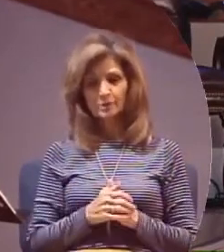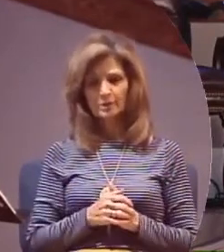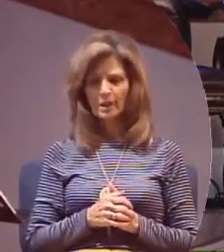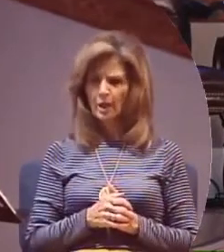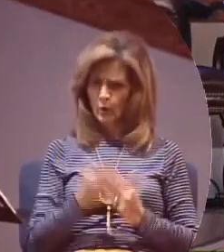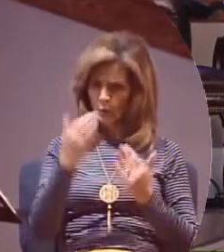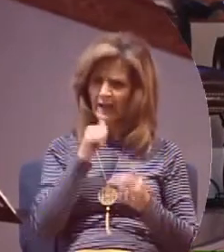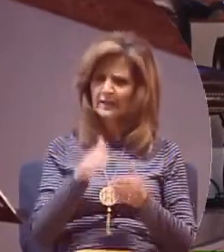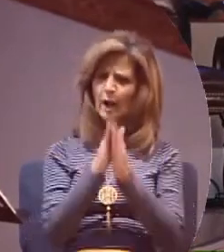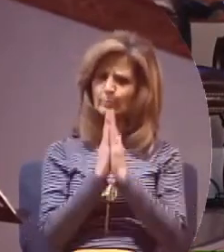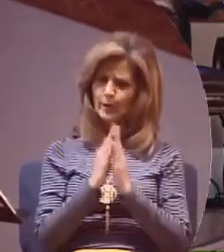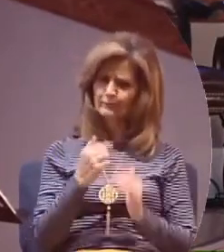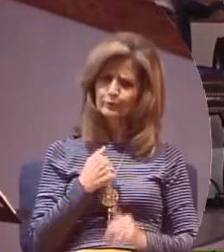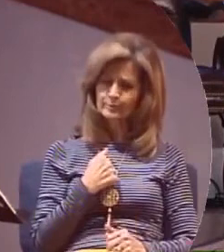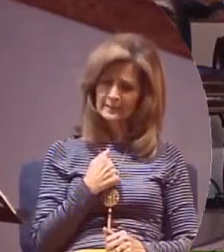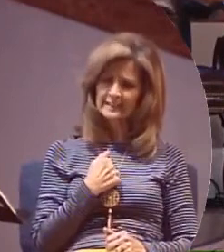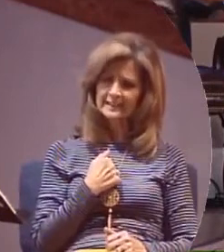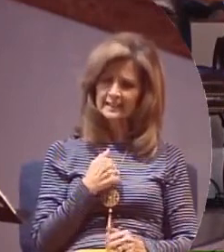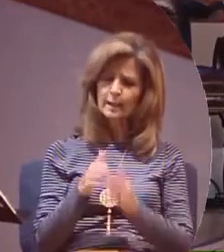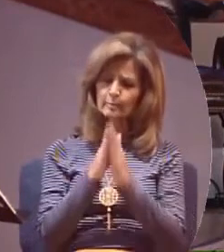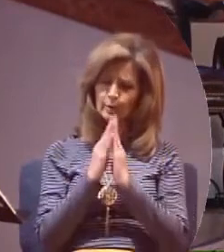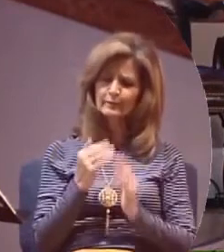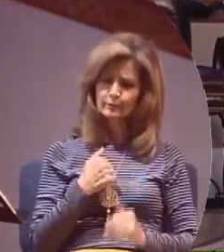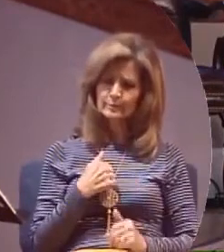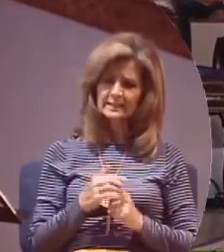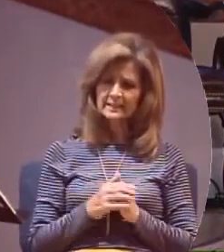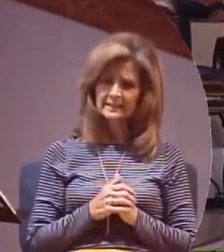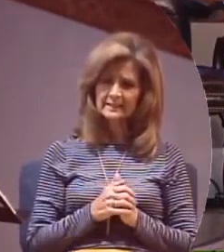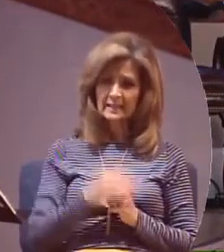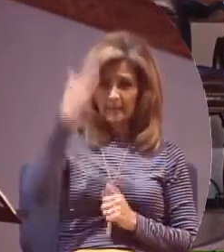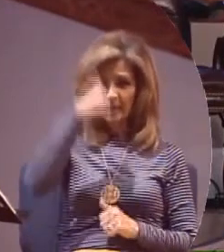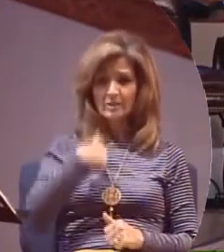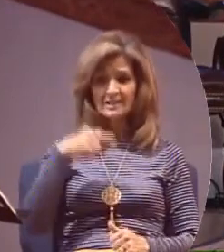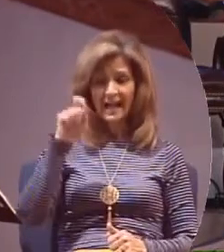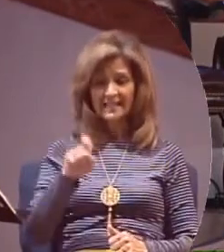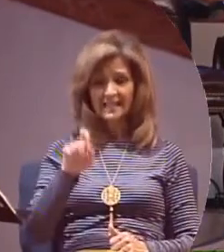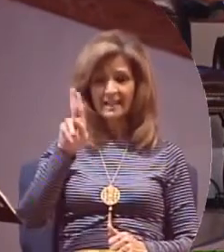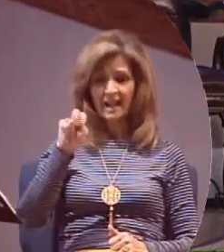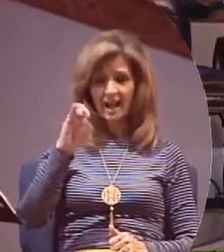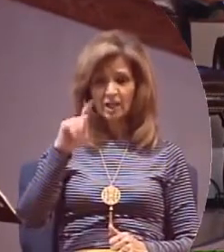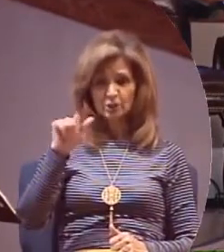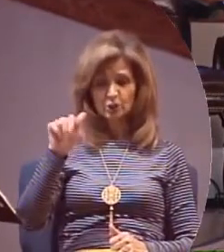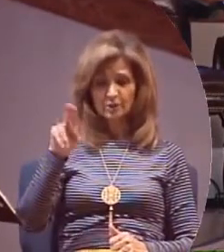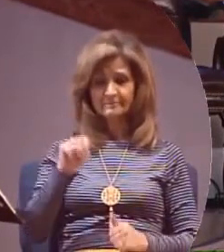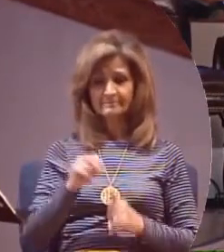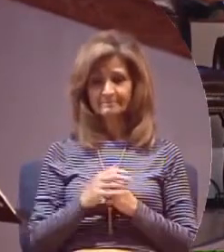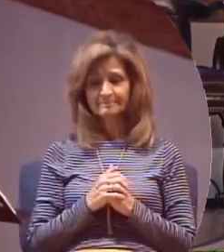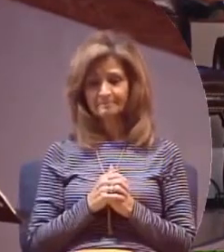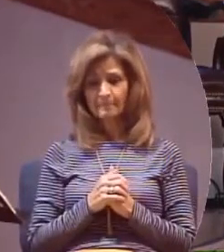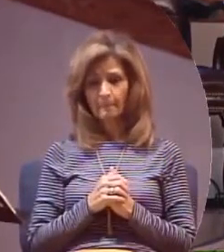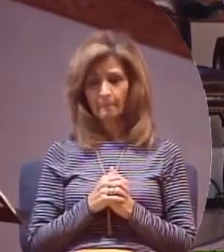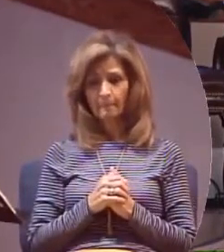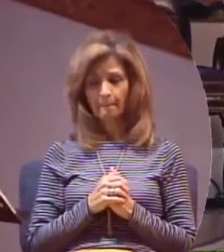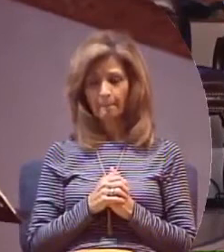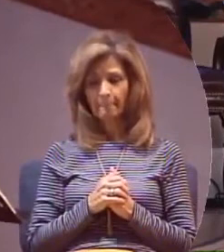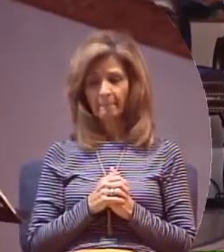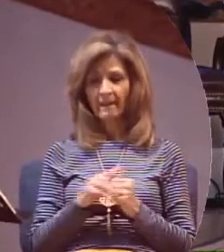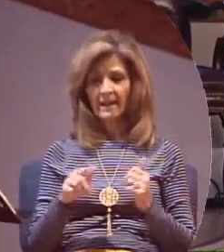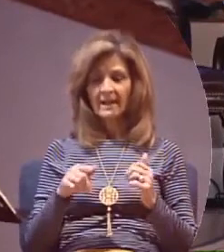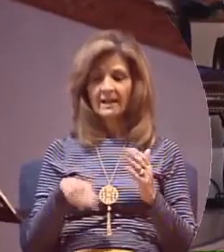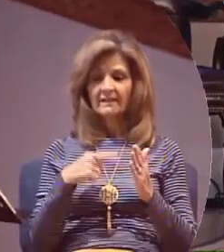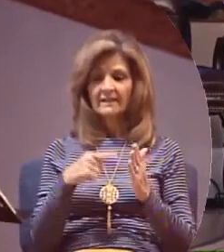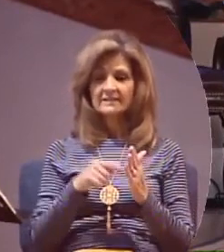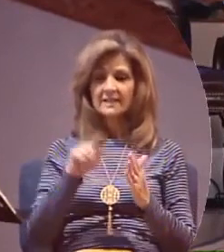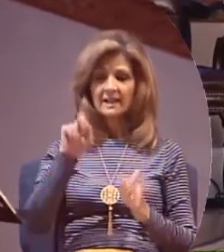you pray for me? Pray for me because I need unction. Amen. Here's a little recipe and I'm